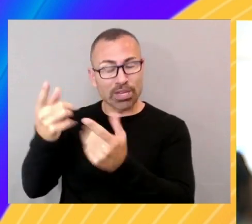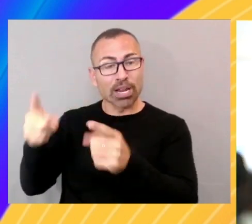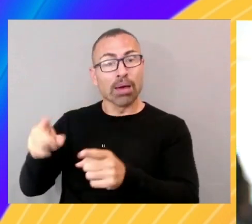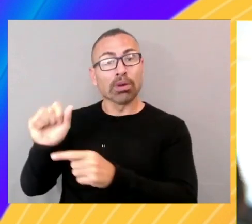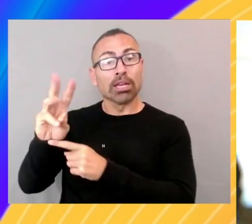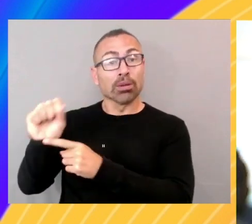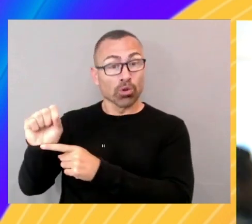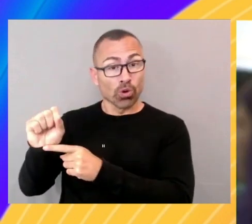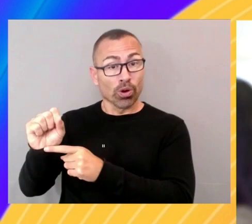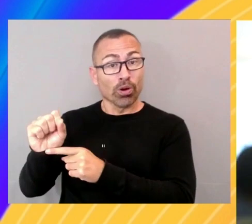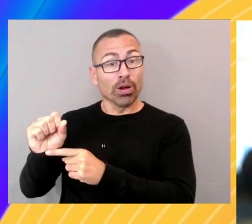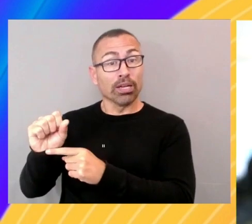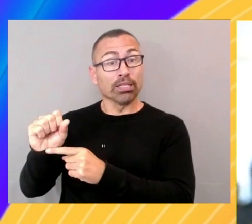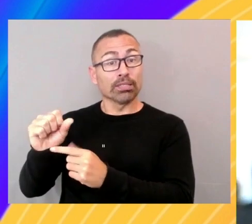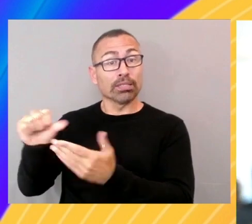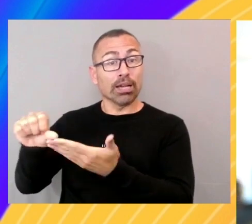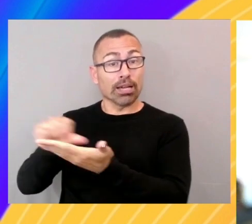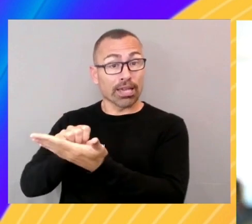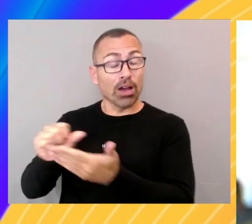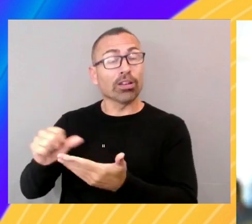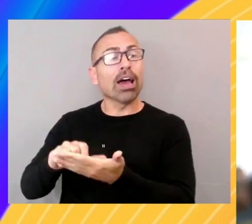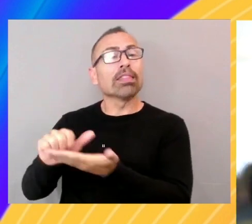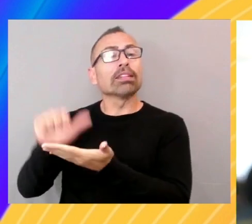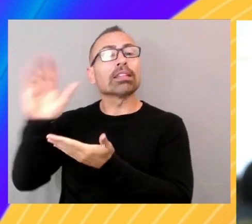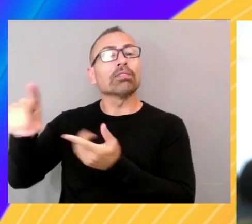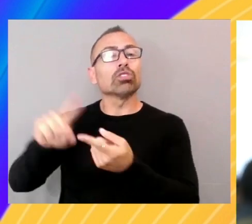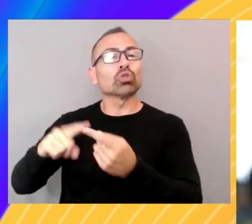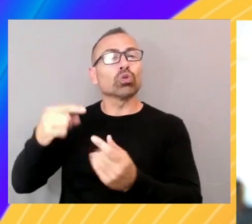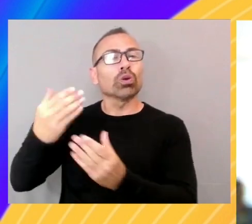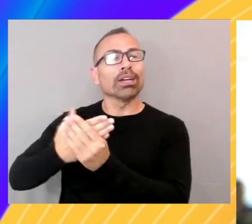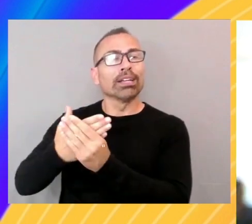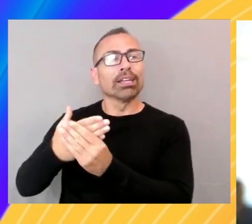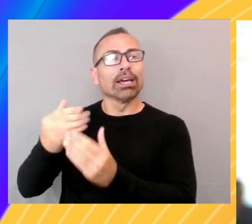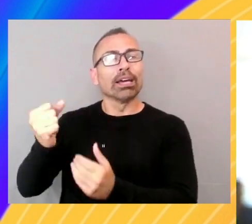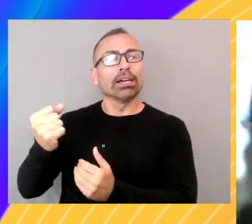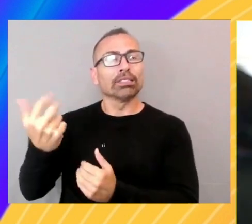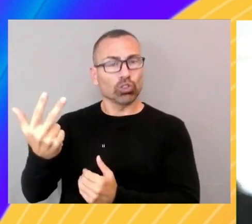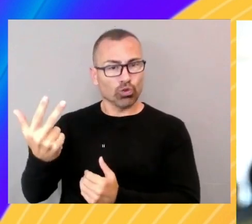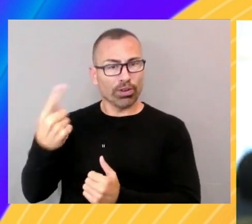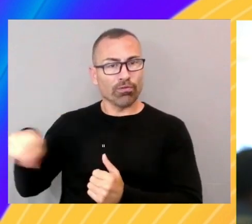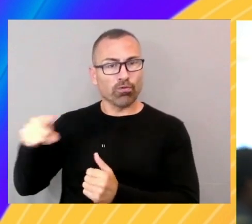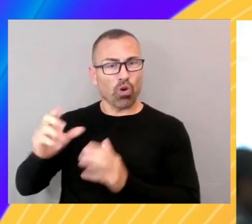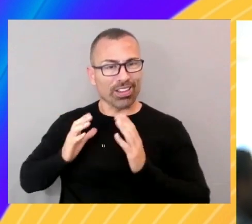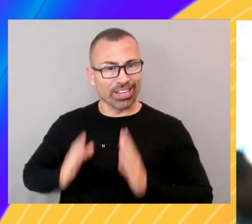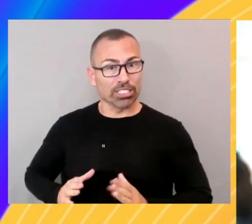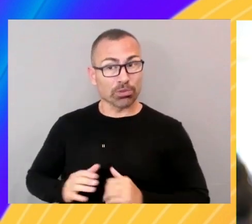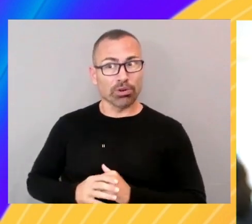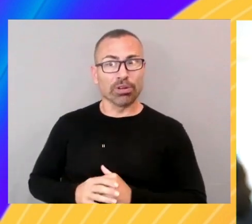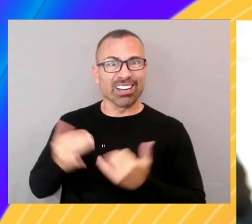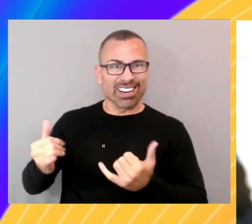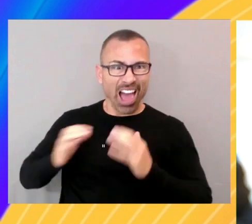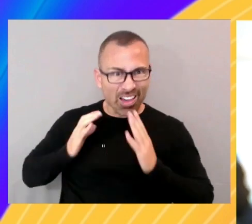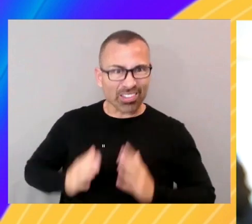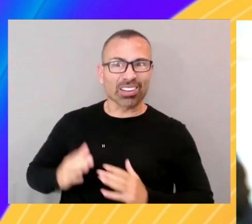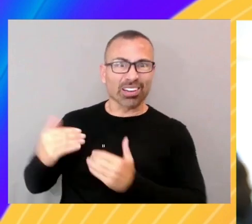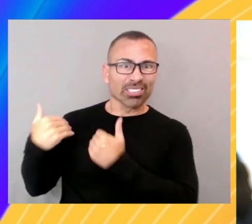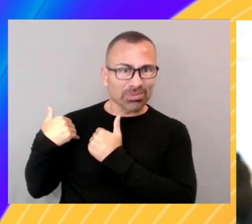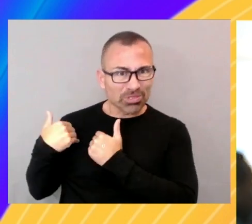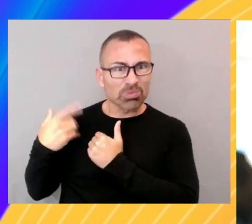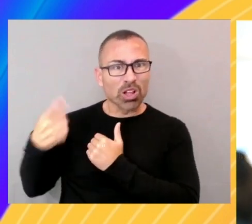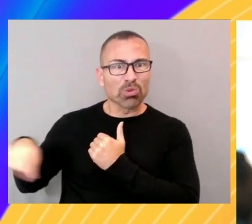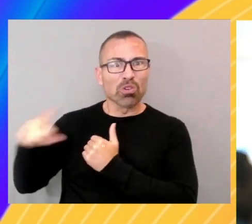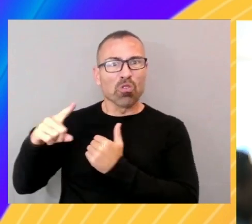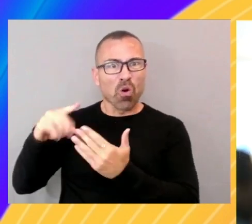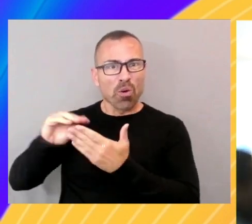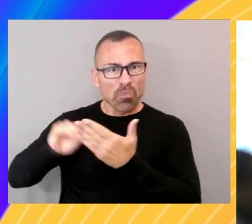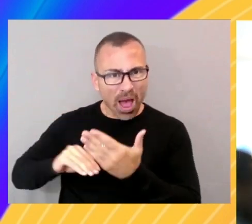S3 bucket, and then the customer will be owning the responsibility of managing the storage, the retention, and also figuring out how to